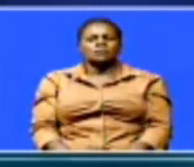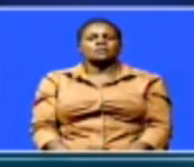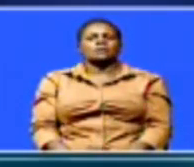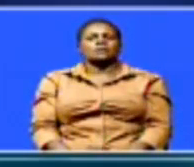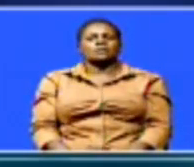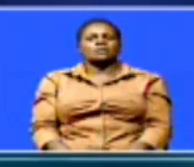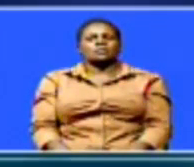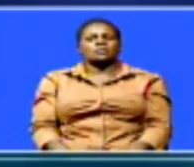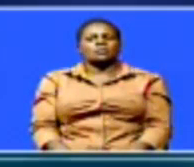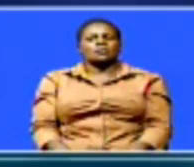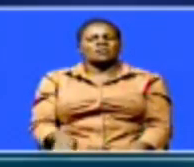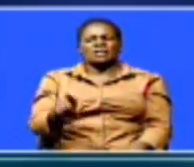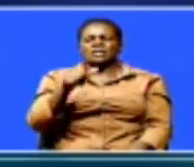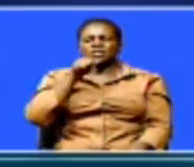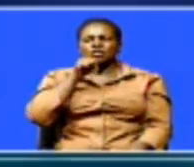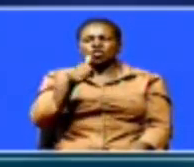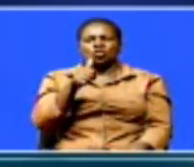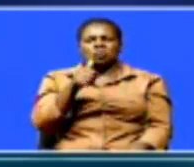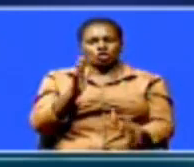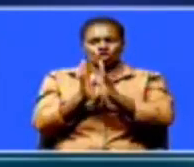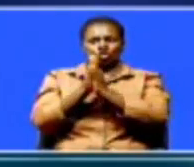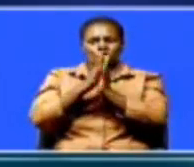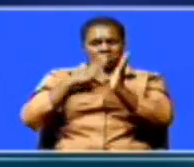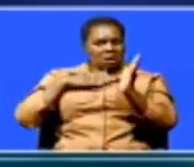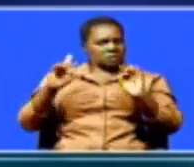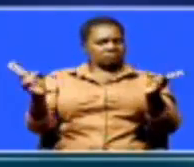That is not on. That was not my story.